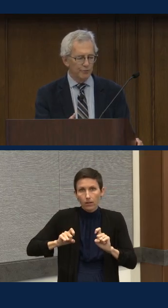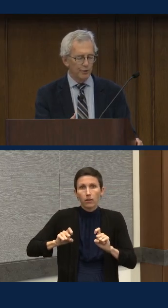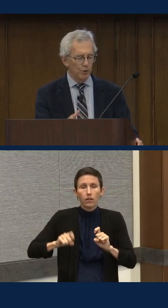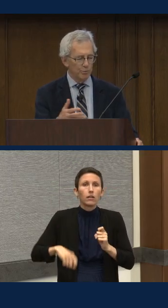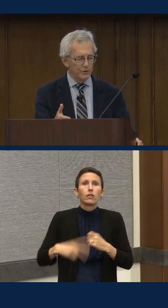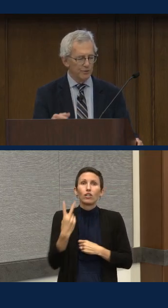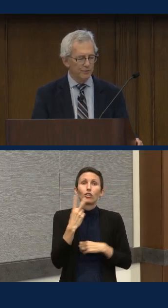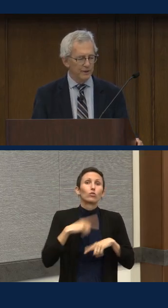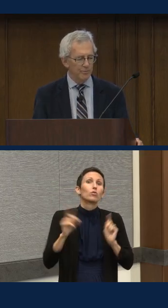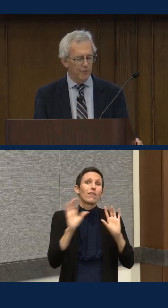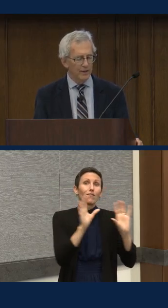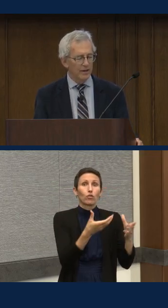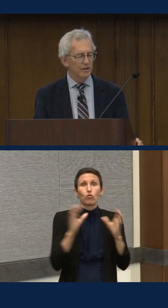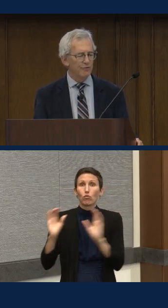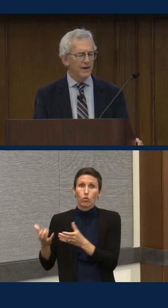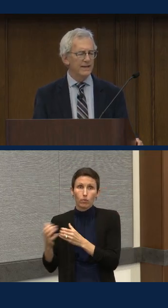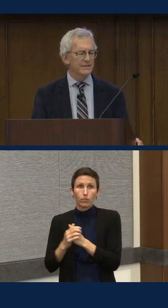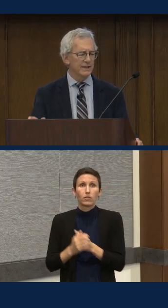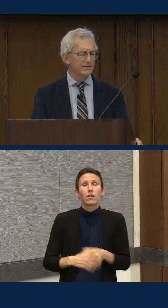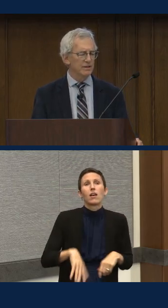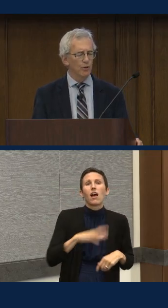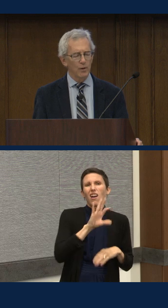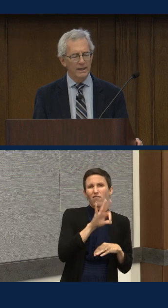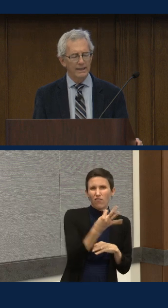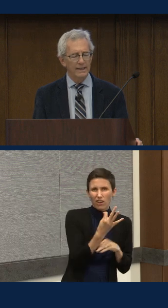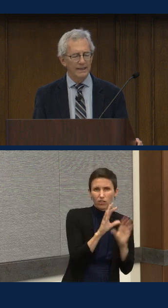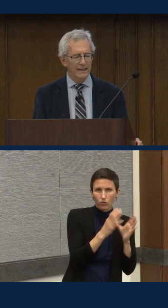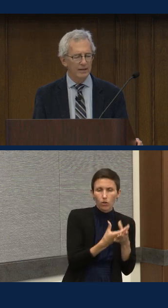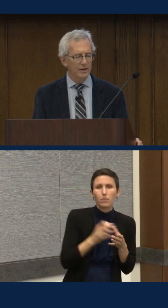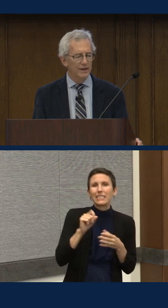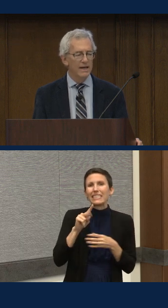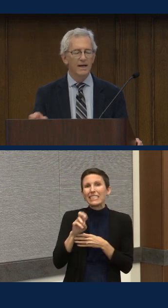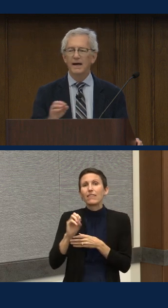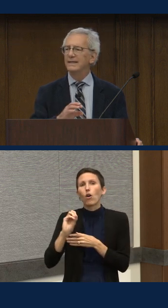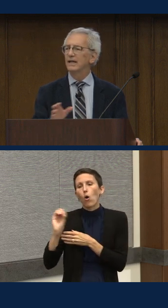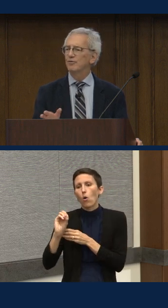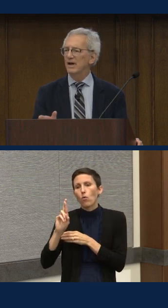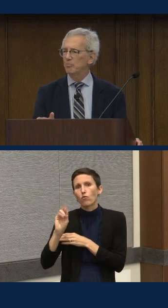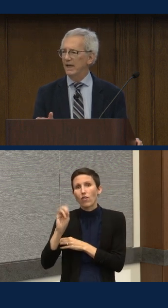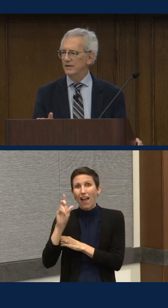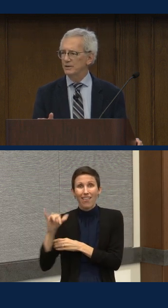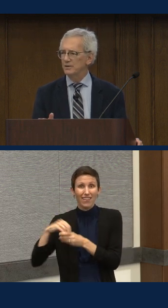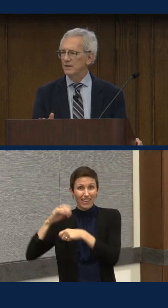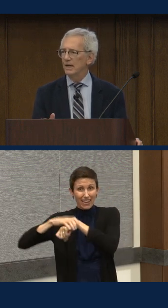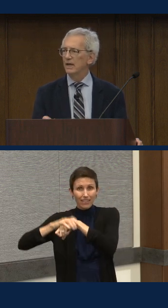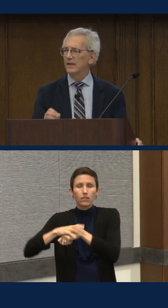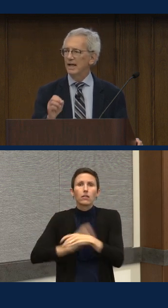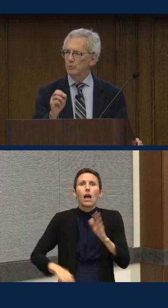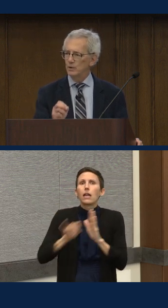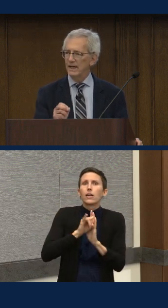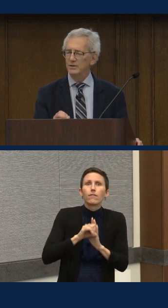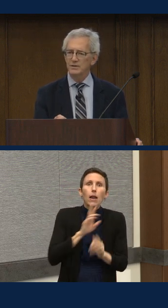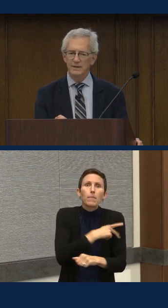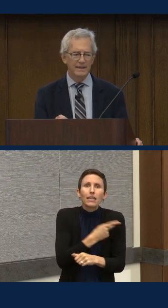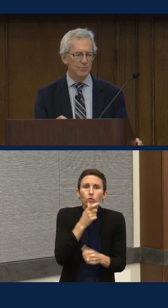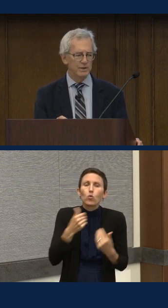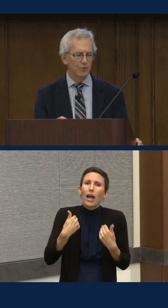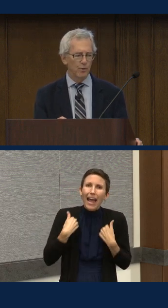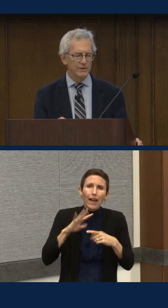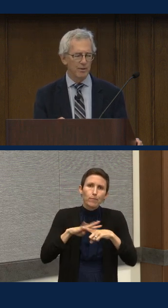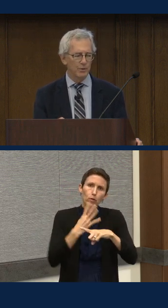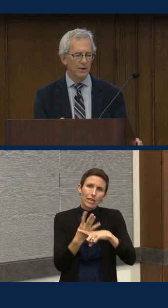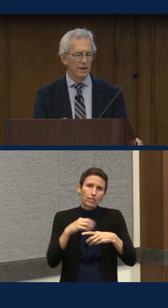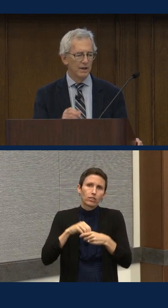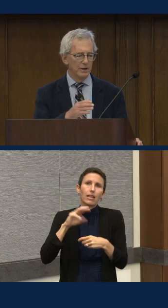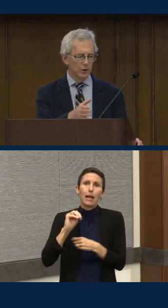two different groups, Philippe Frogel in France and Steve O'Reilly in England, identified patients that had mutations in the